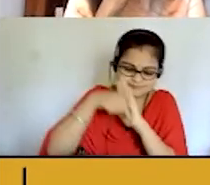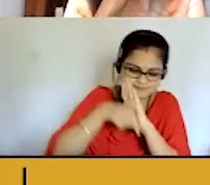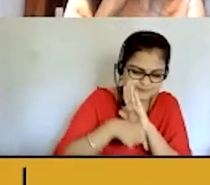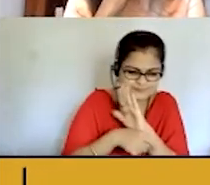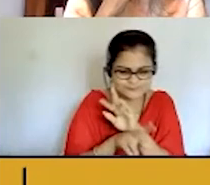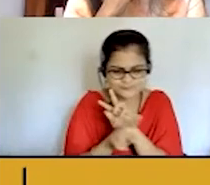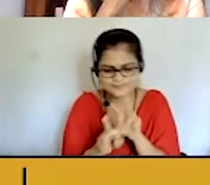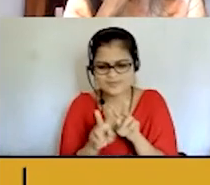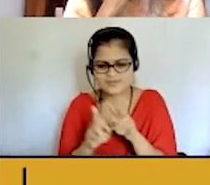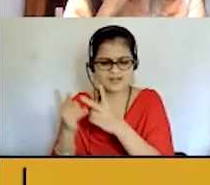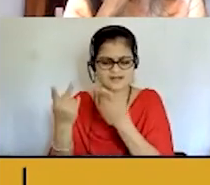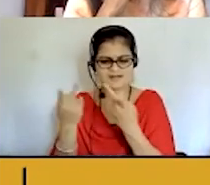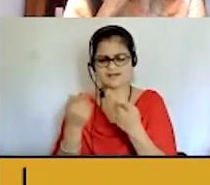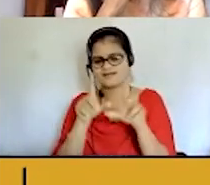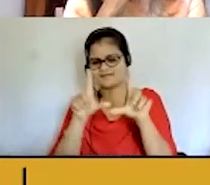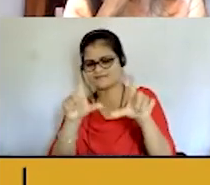for interpretation,